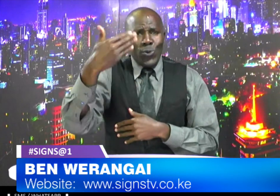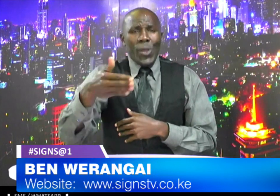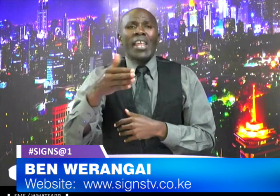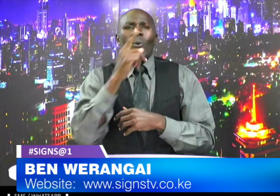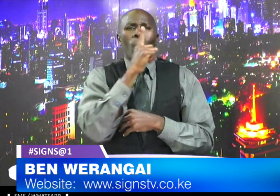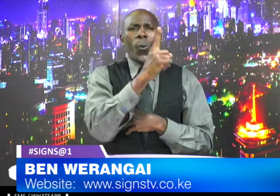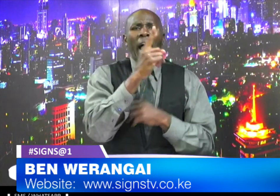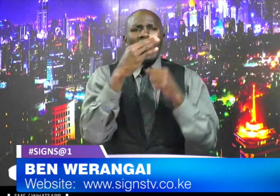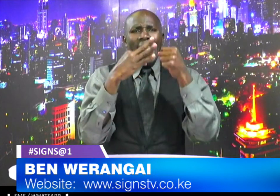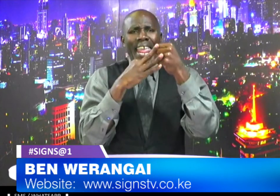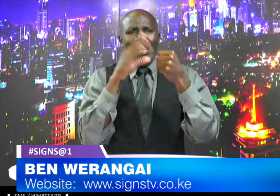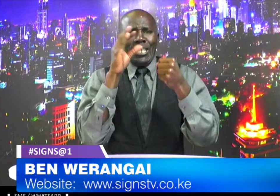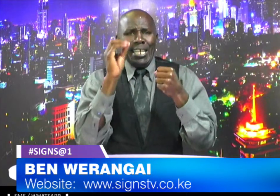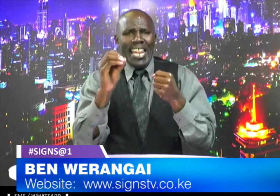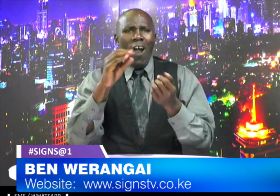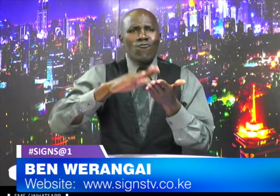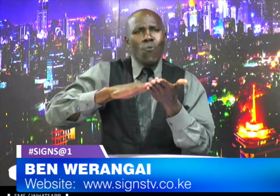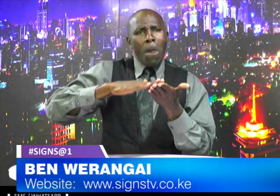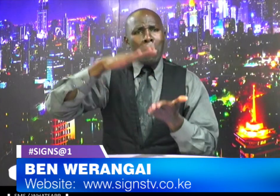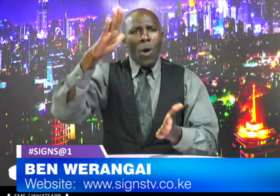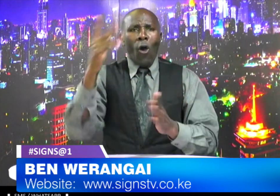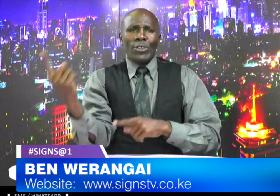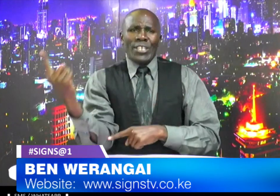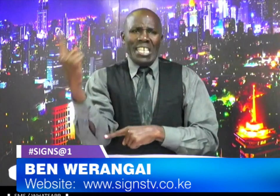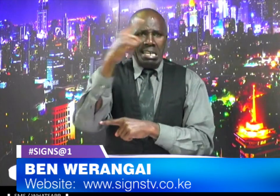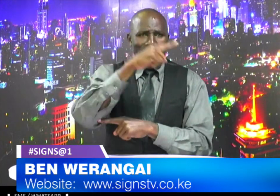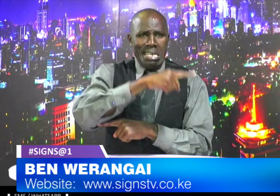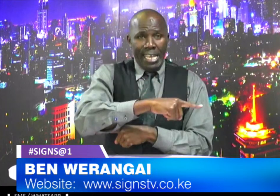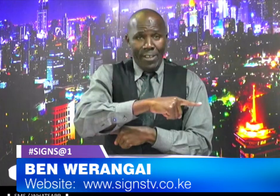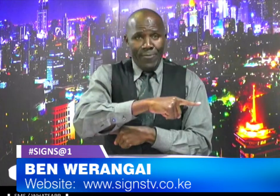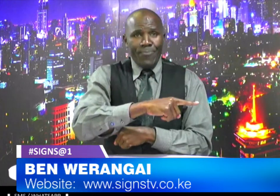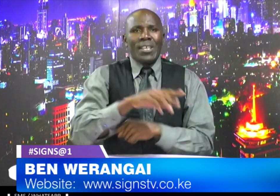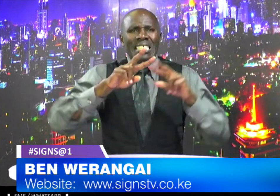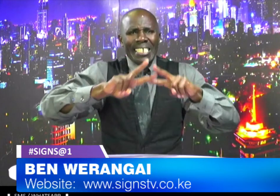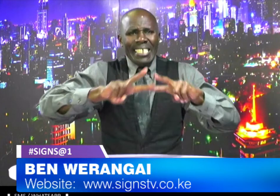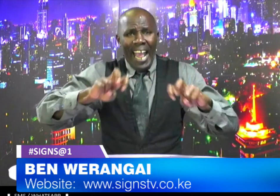Mackenzie detained for 180 more years.